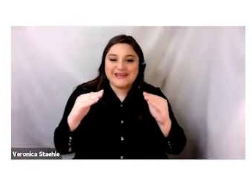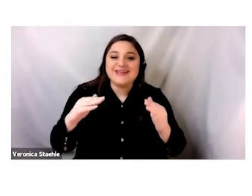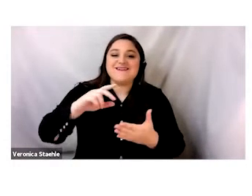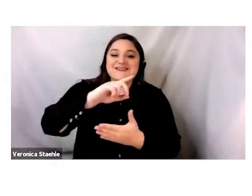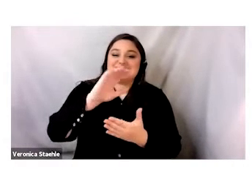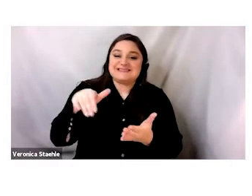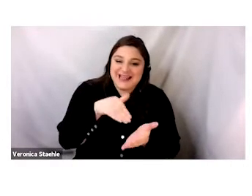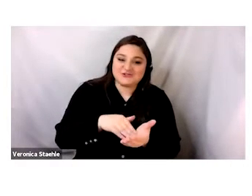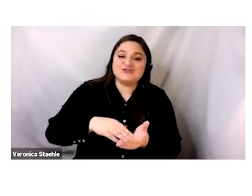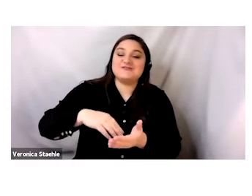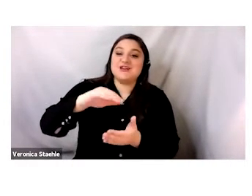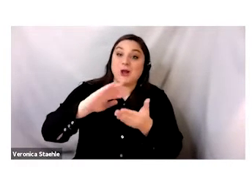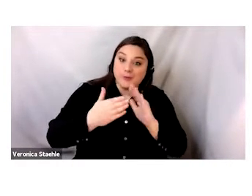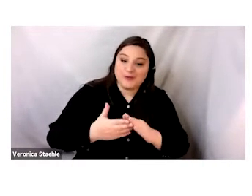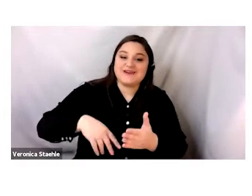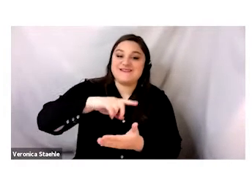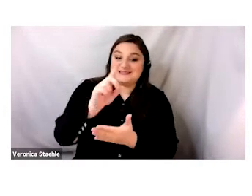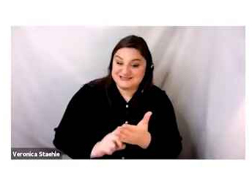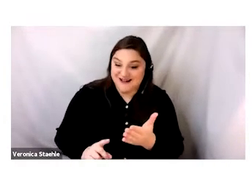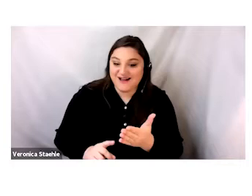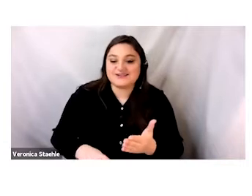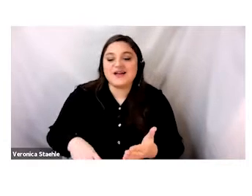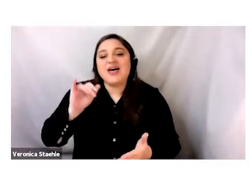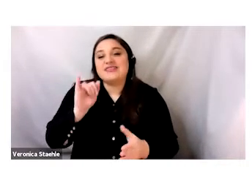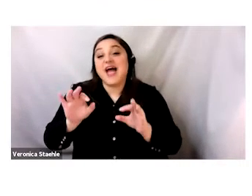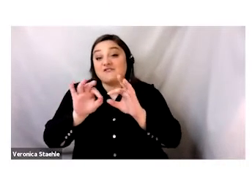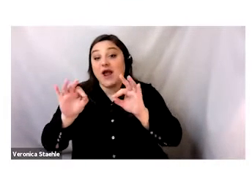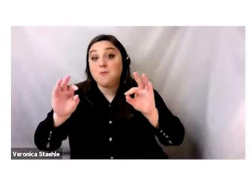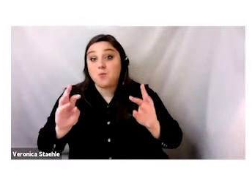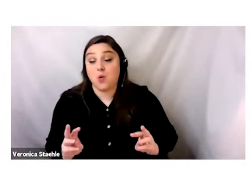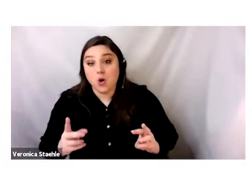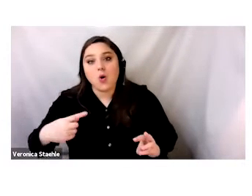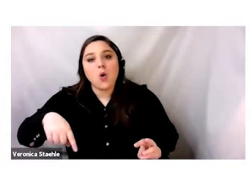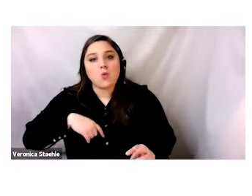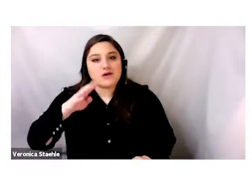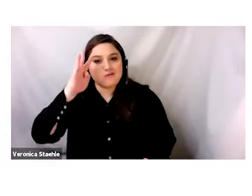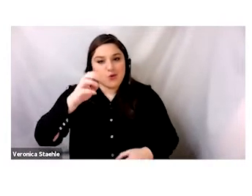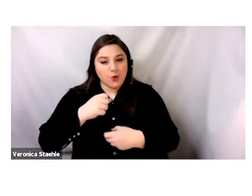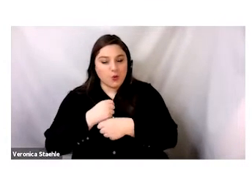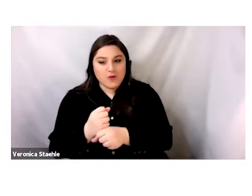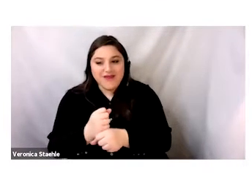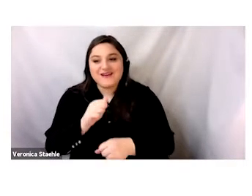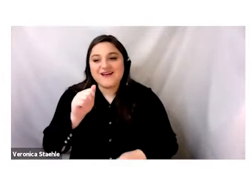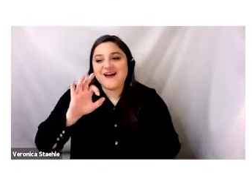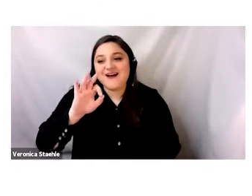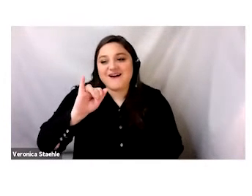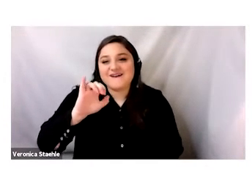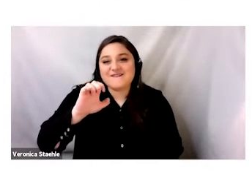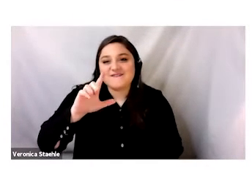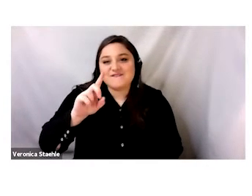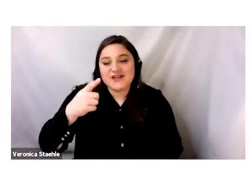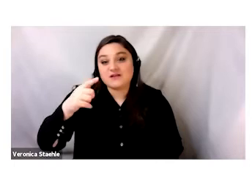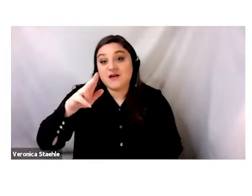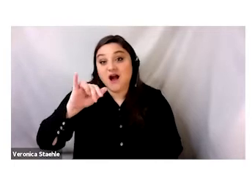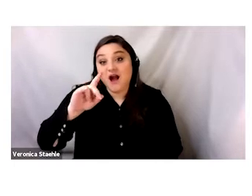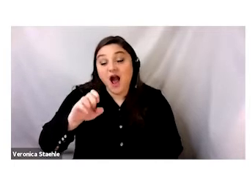that our equity-centered community design framework, we actually created a field guide that was open sourced. So